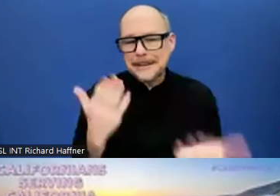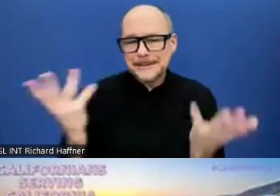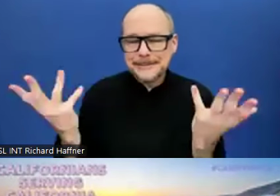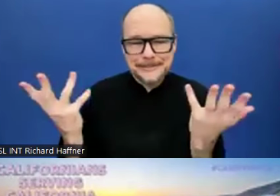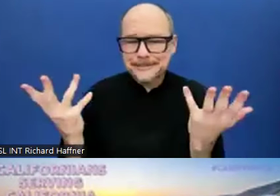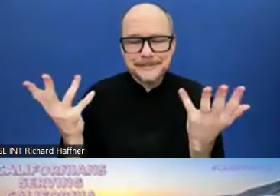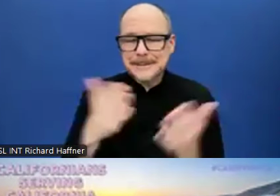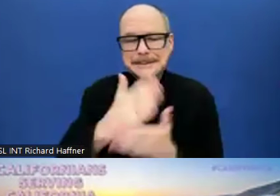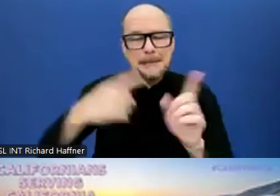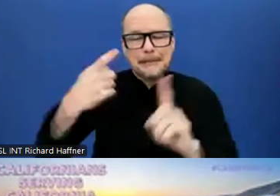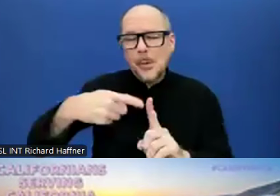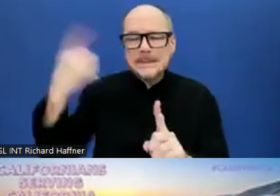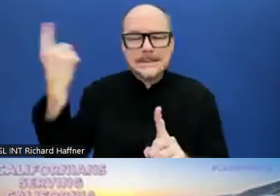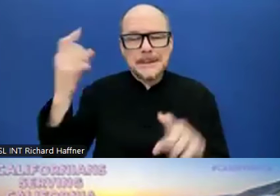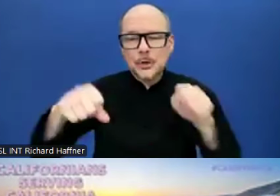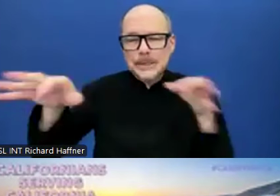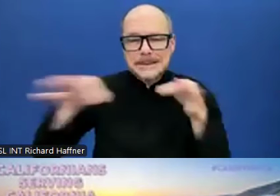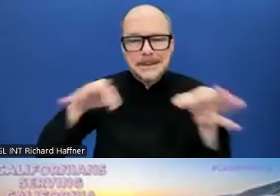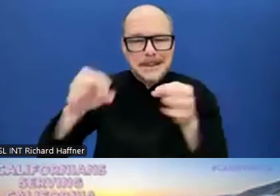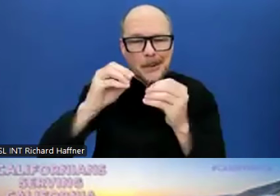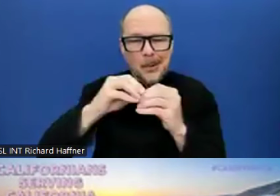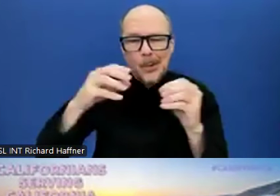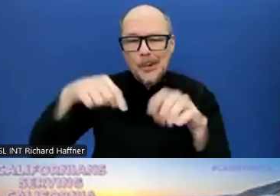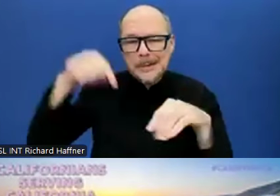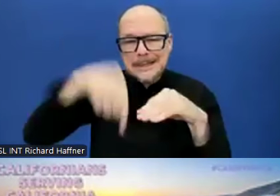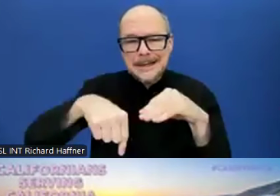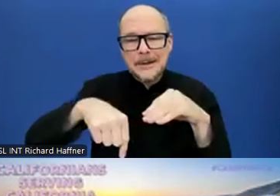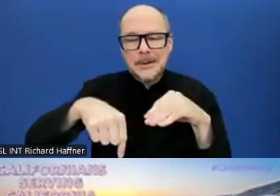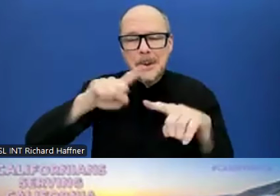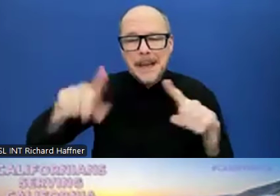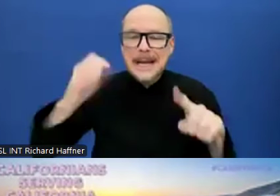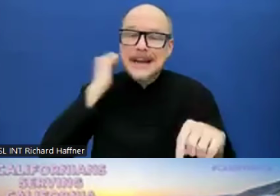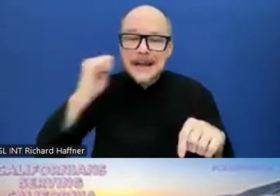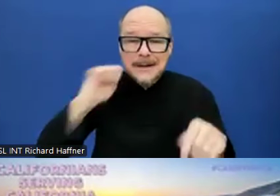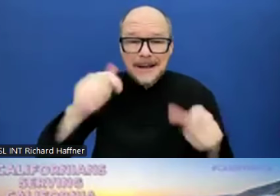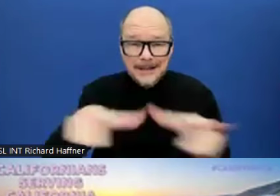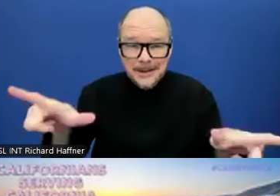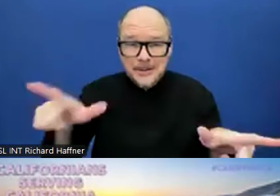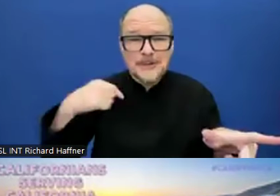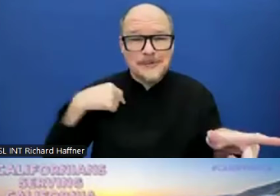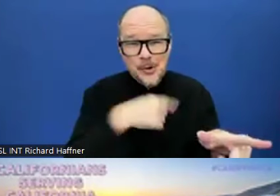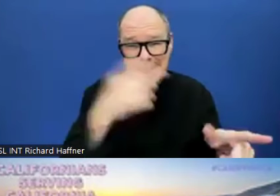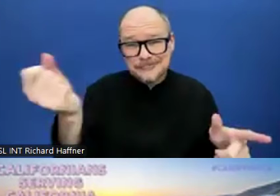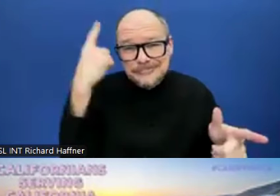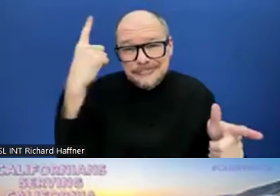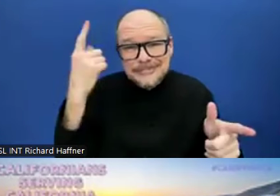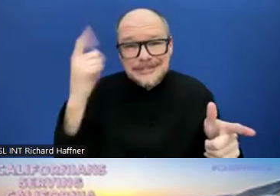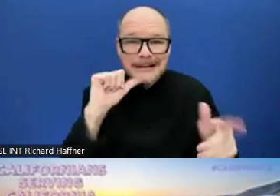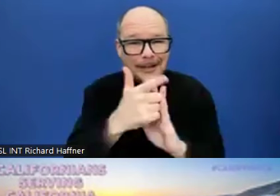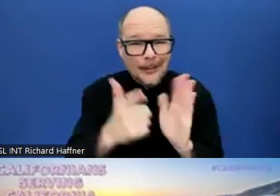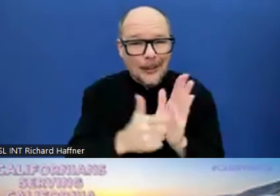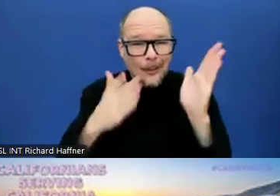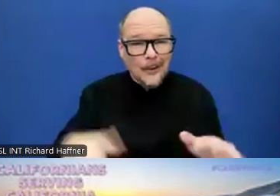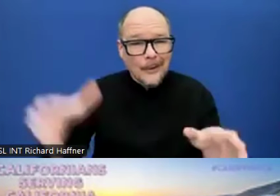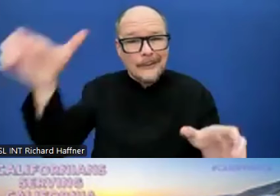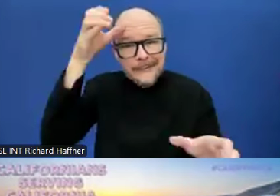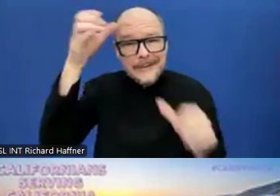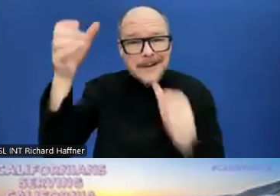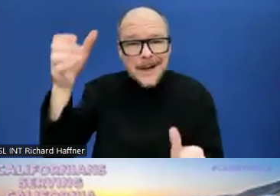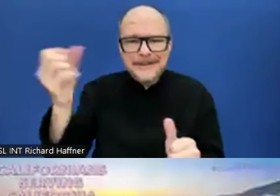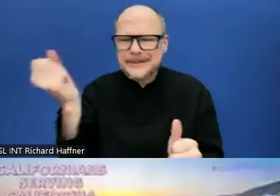at some point somebody can explain it in more detail in layman's terms, you know, for those of us who are not lawyers to